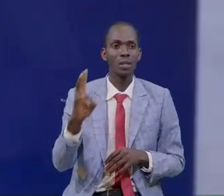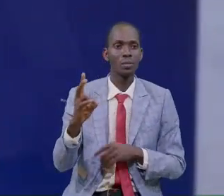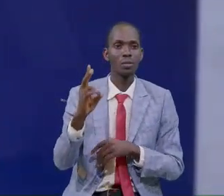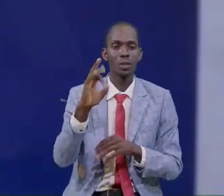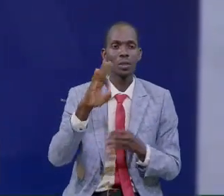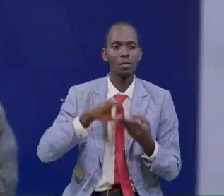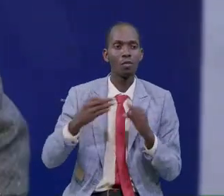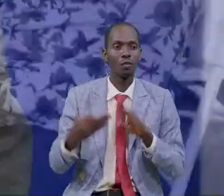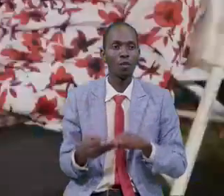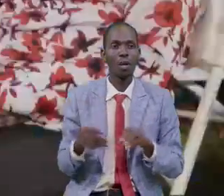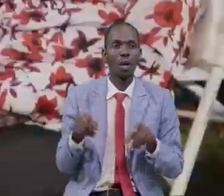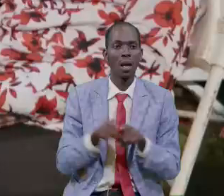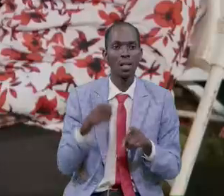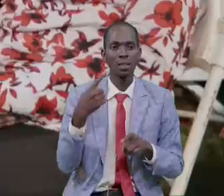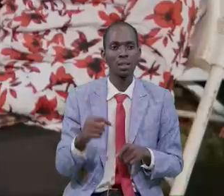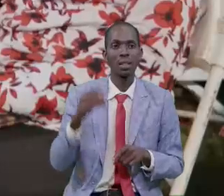7 days.